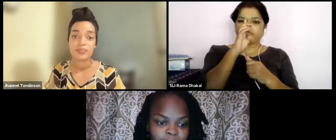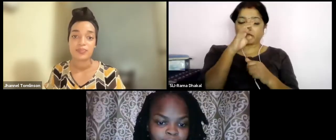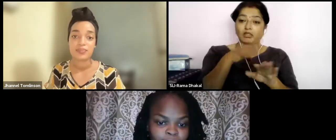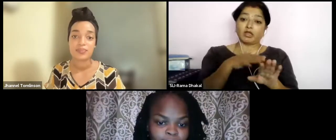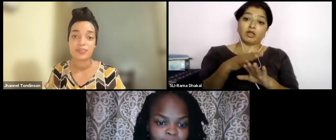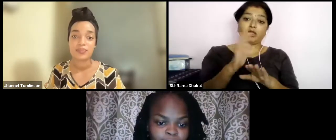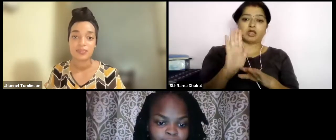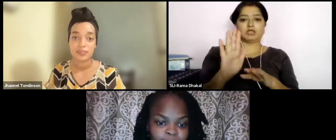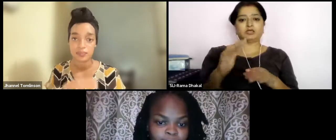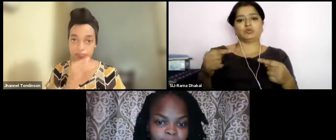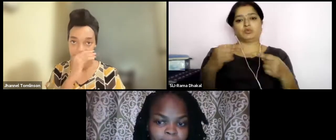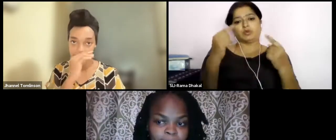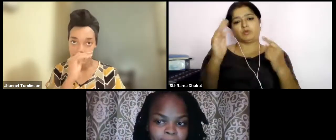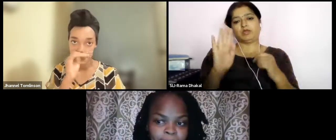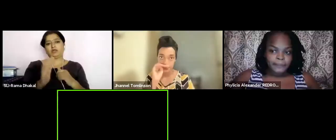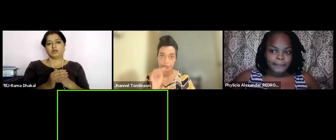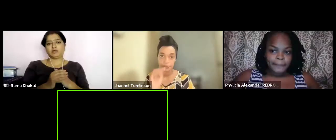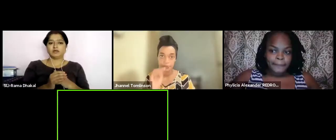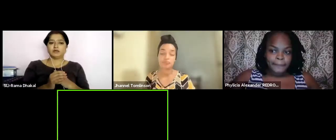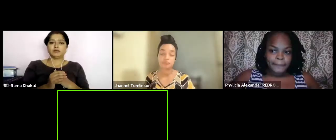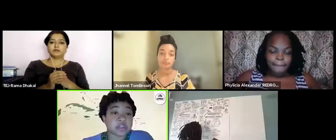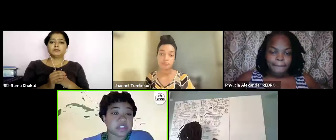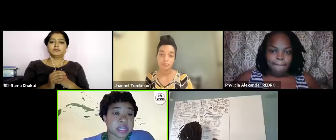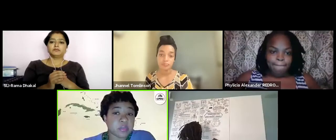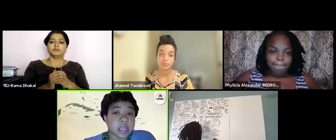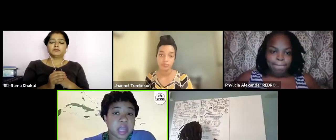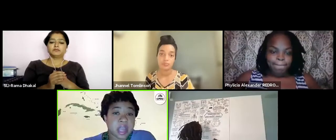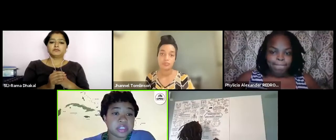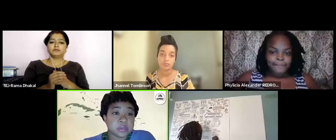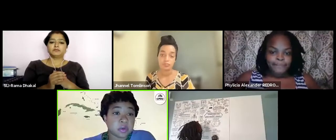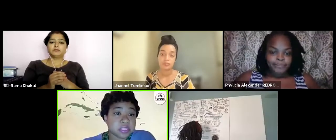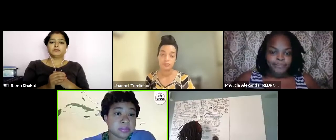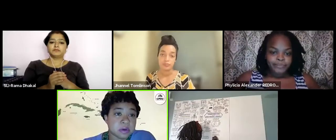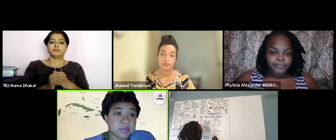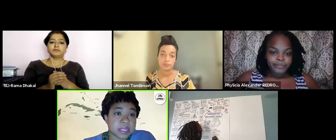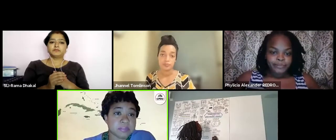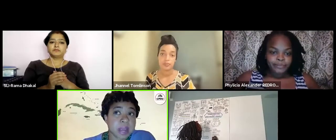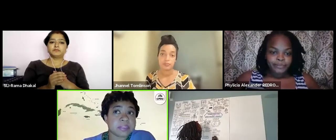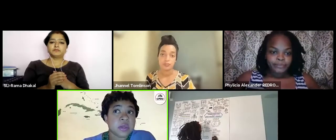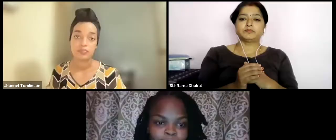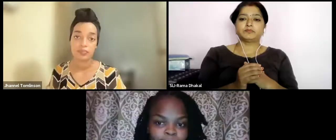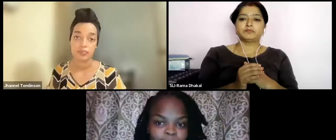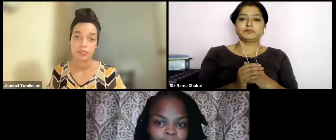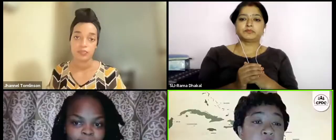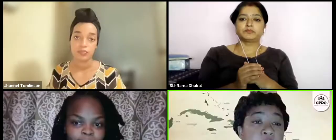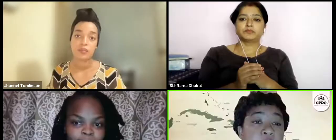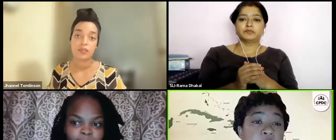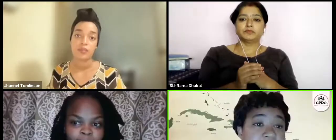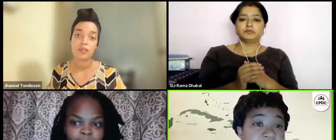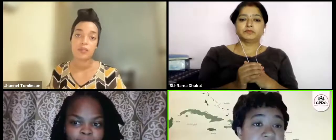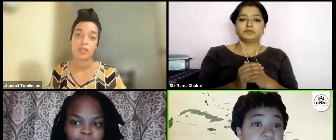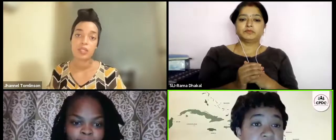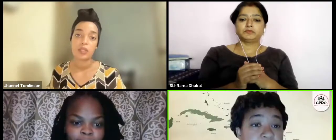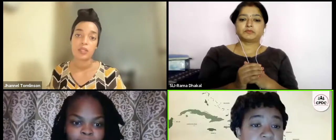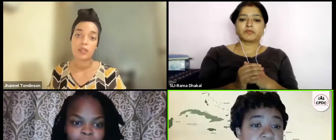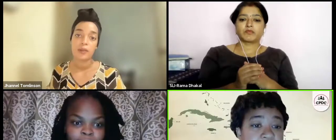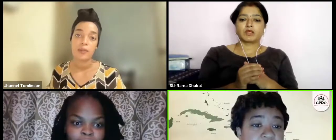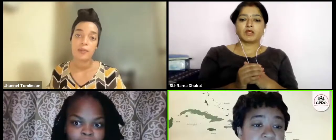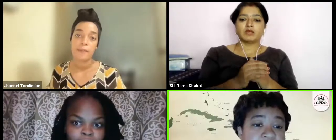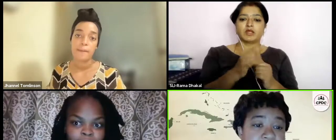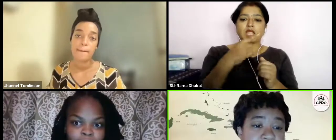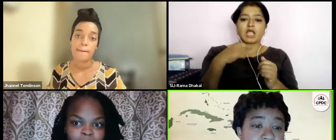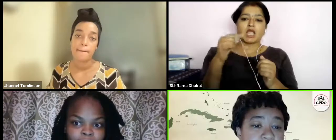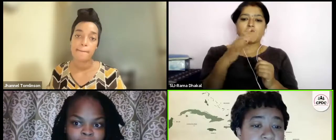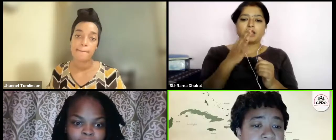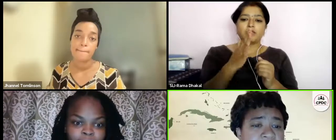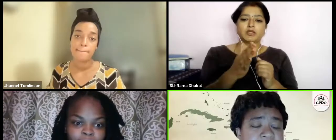So for COVID-19, of course, things had to change. Even this project that I just talked about for the maps, we planned to have been in the three project